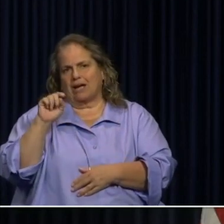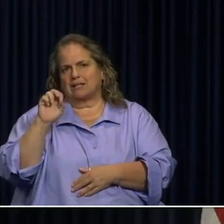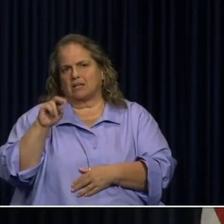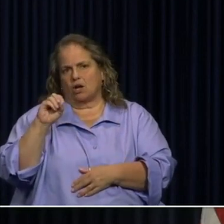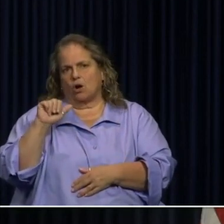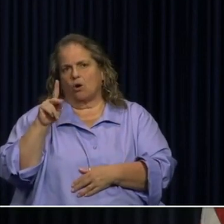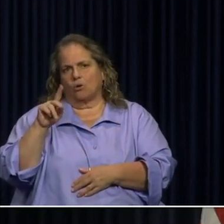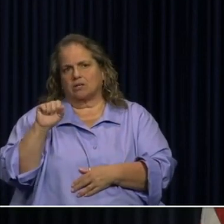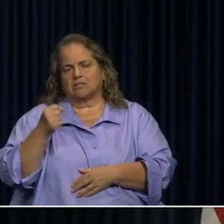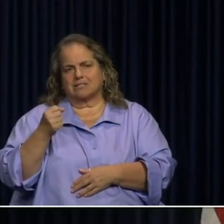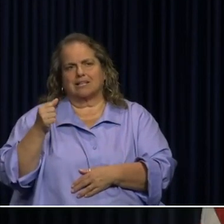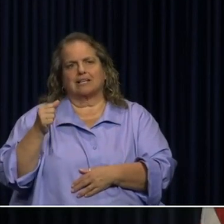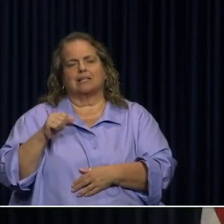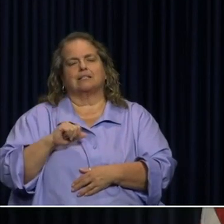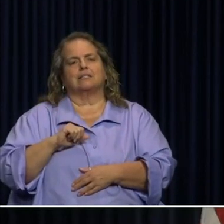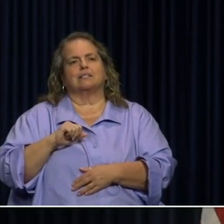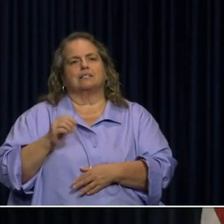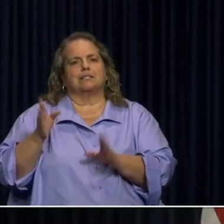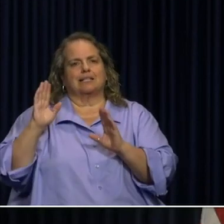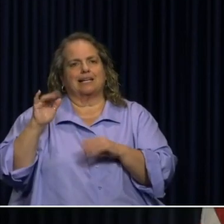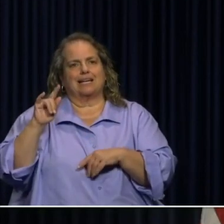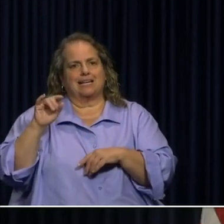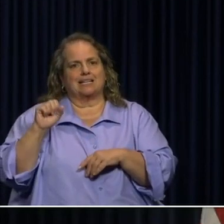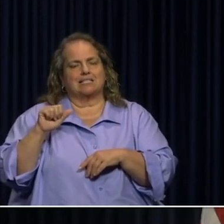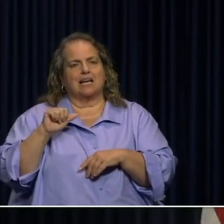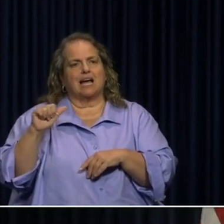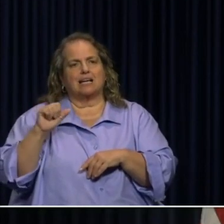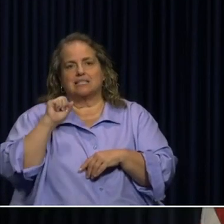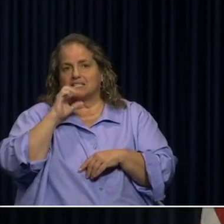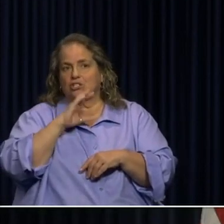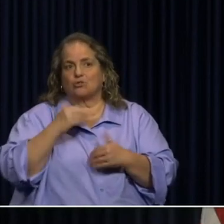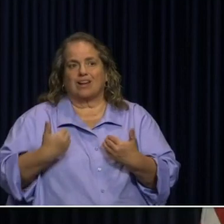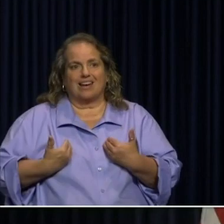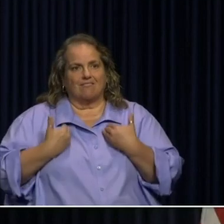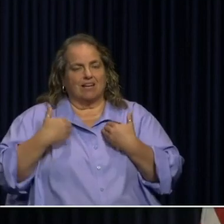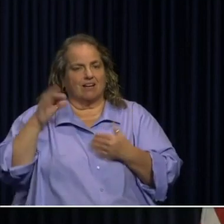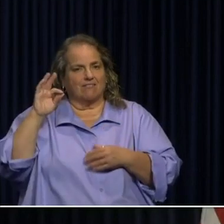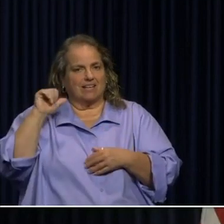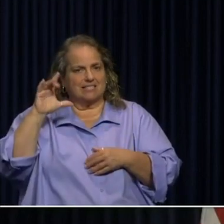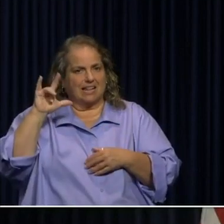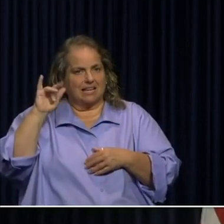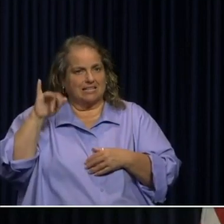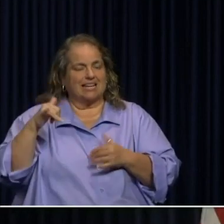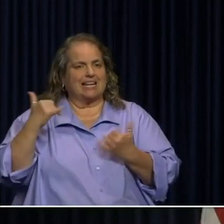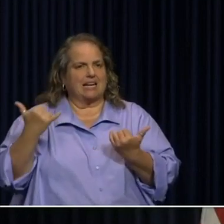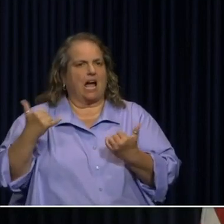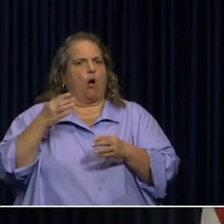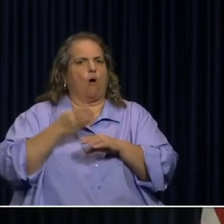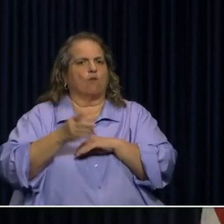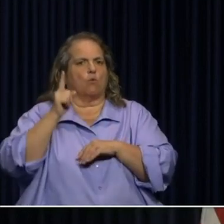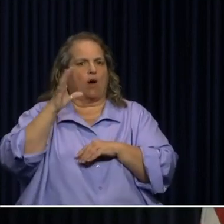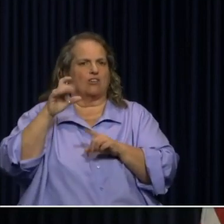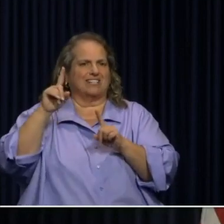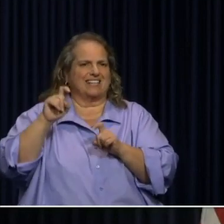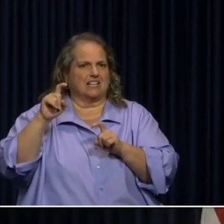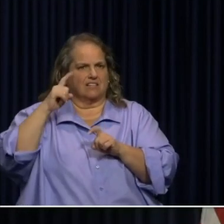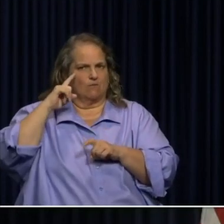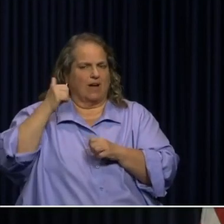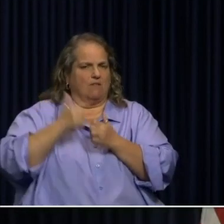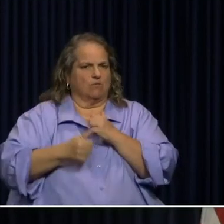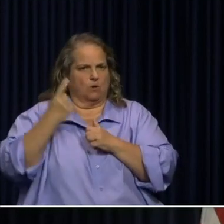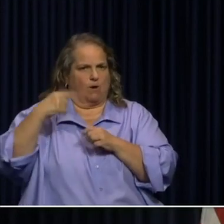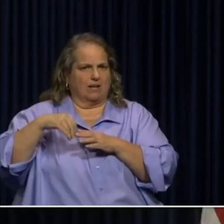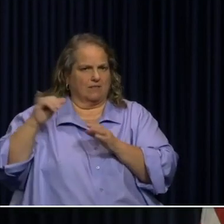This is a senior living facility, and there have now been an allocation of more than 100 tests for those that are